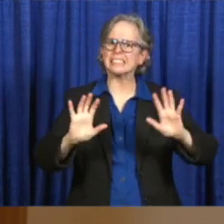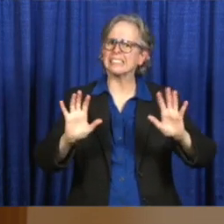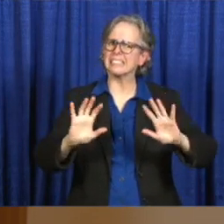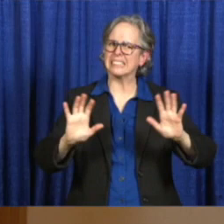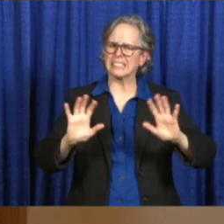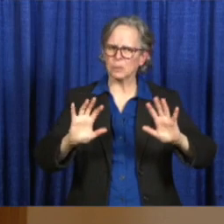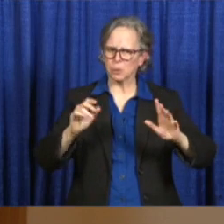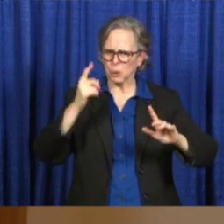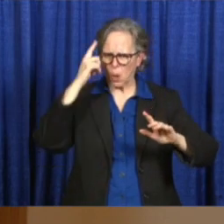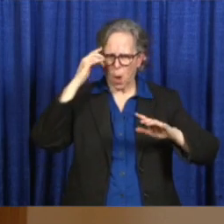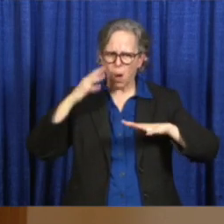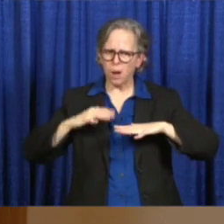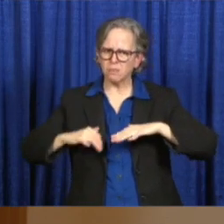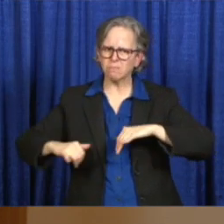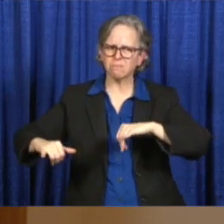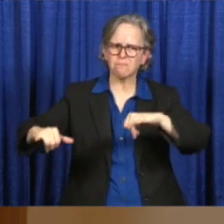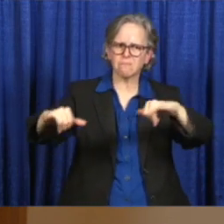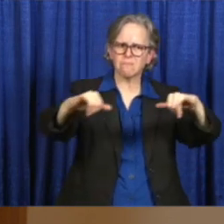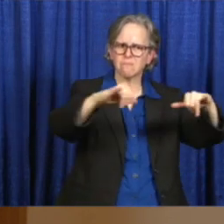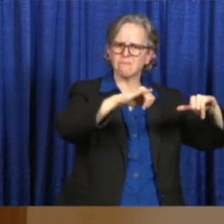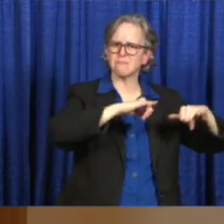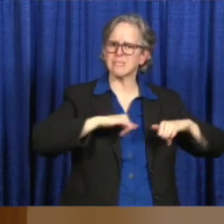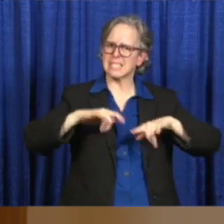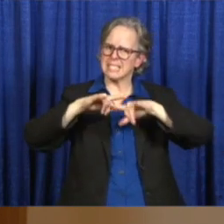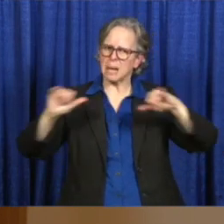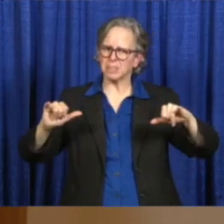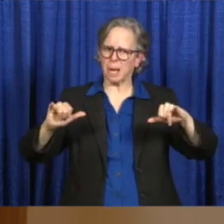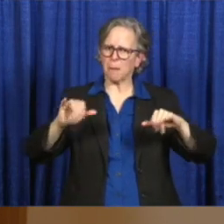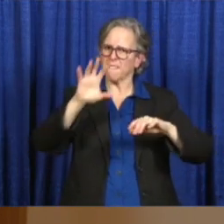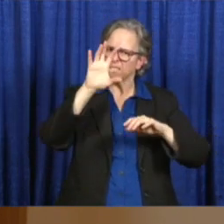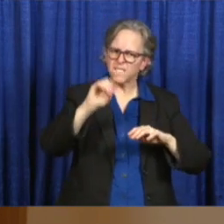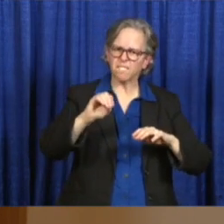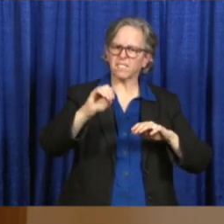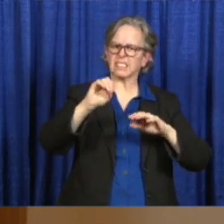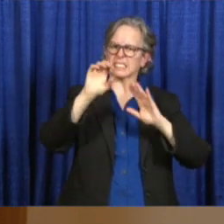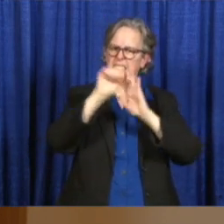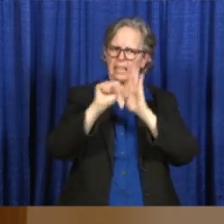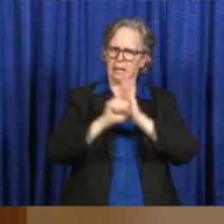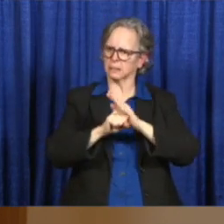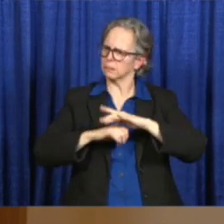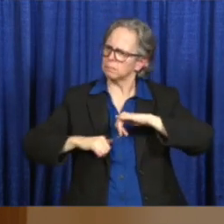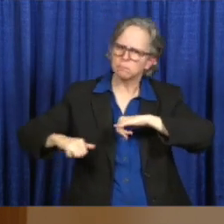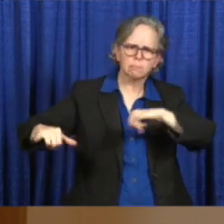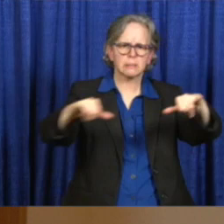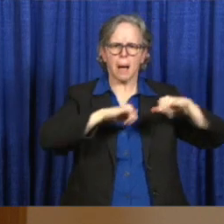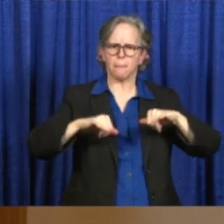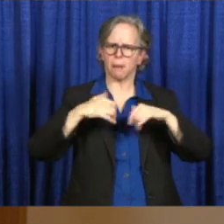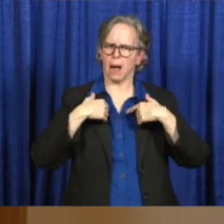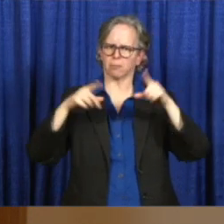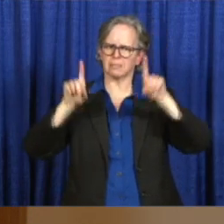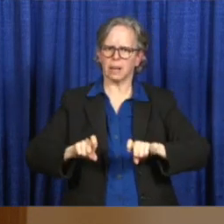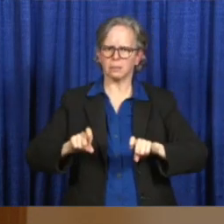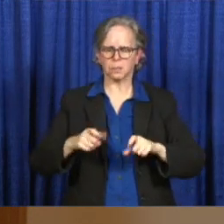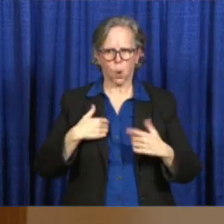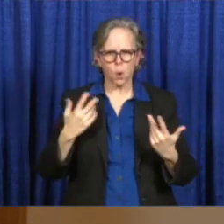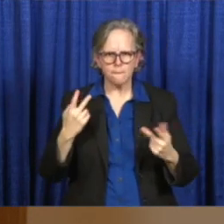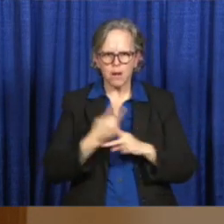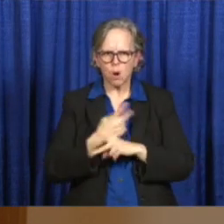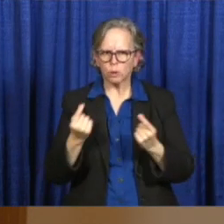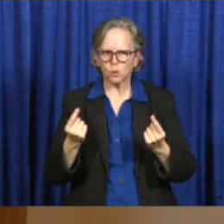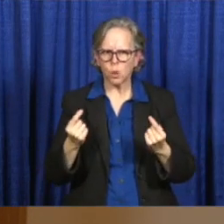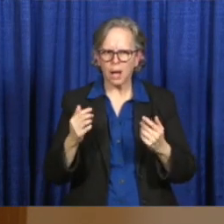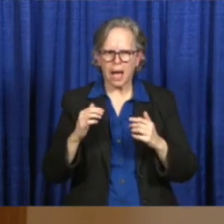simultaneously across 50 states and territories as well. So how do we do some sort of per capita allocation of scarce resources